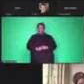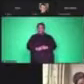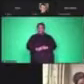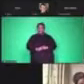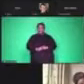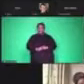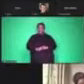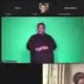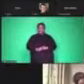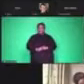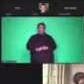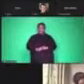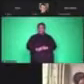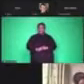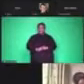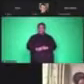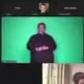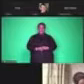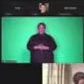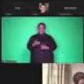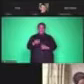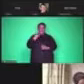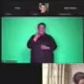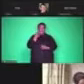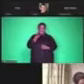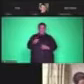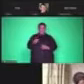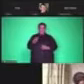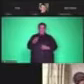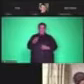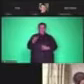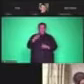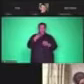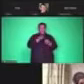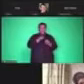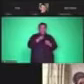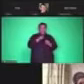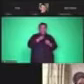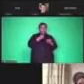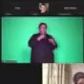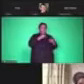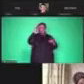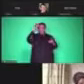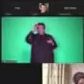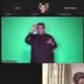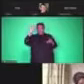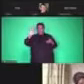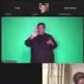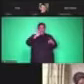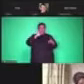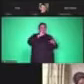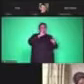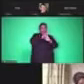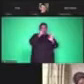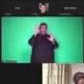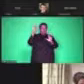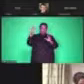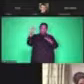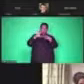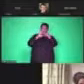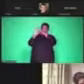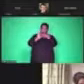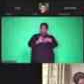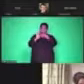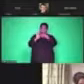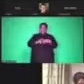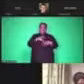not there's a concerted effort with the private sector. And yeah, there's currently, so as of December,